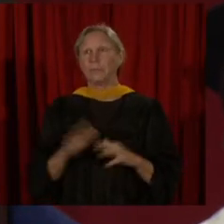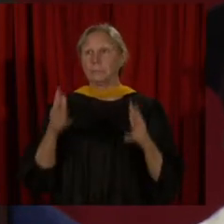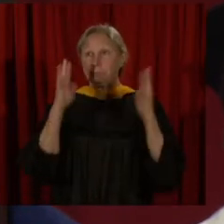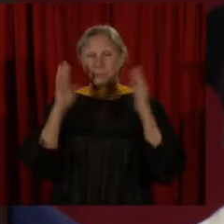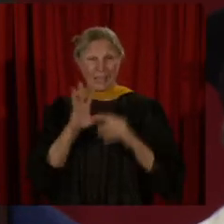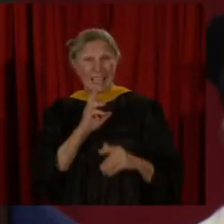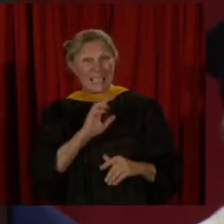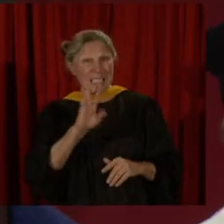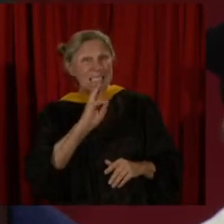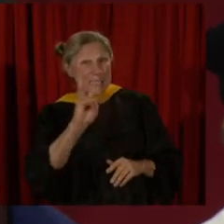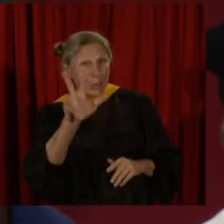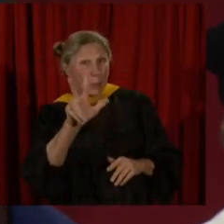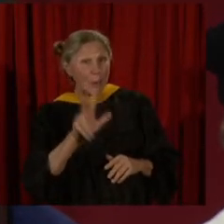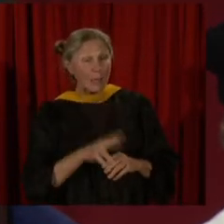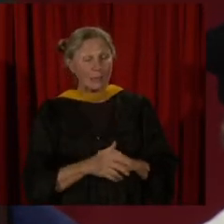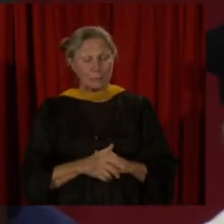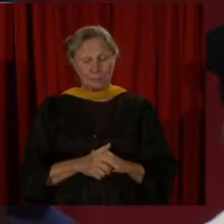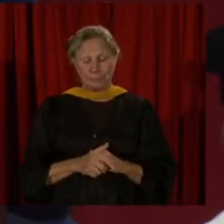63.